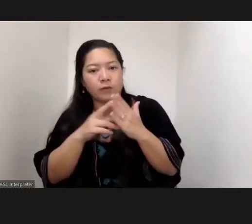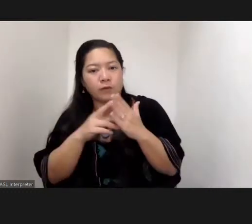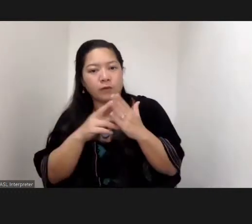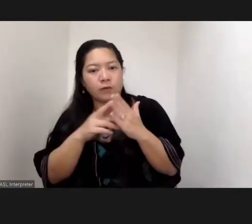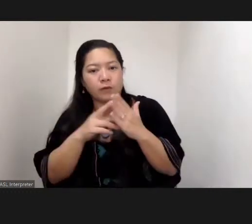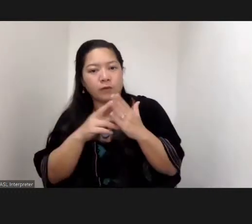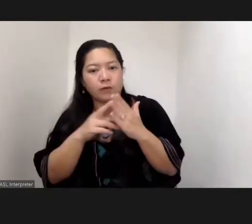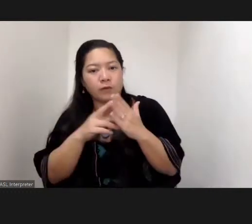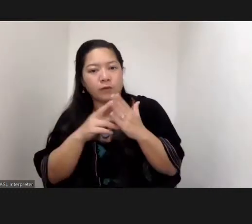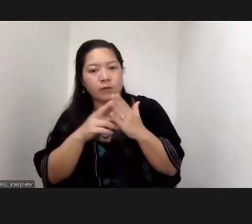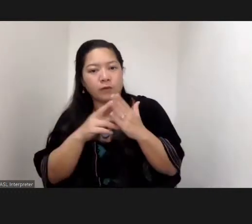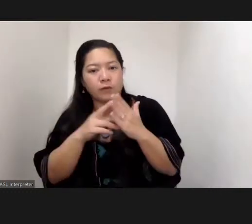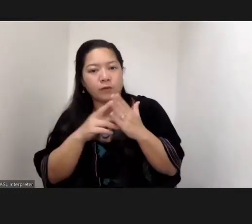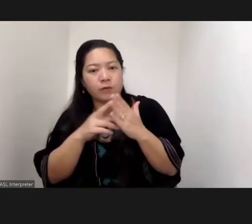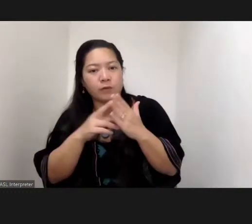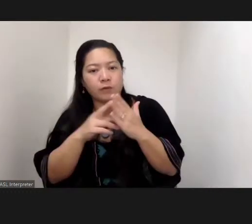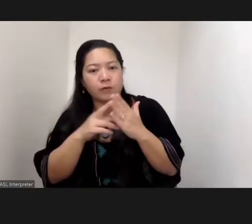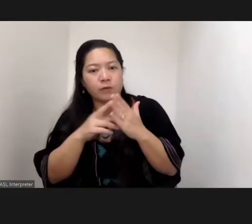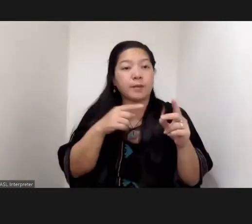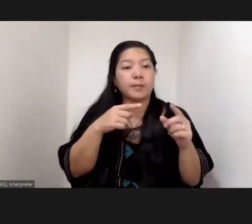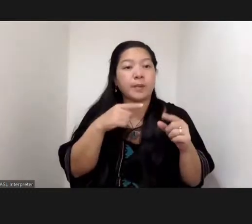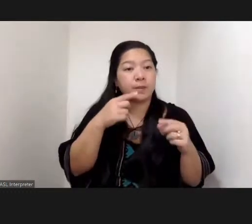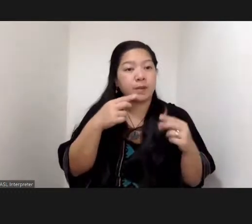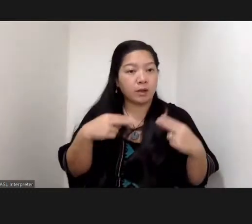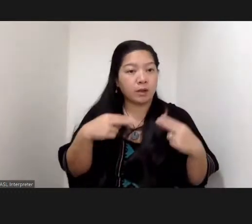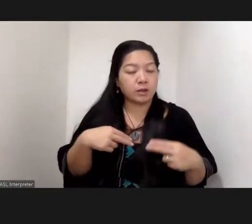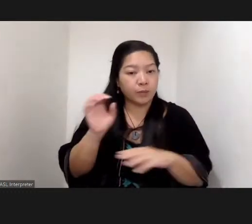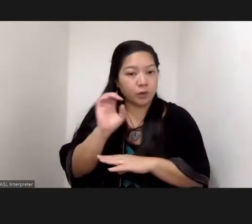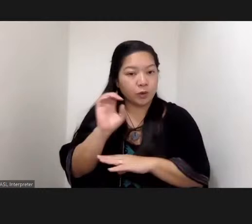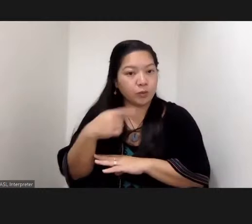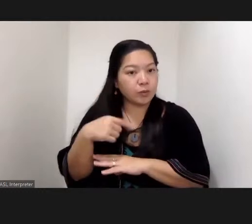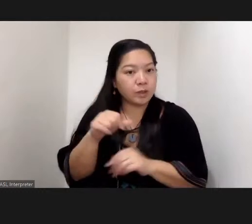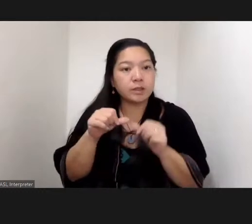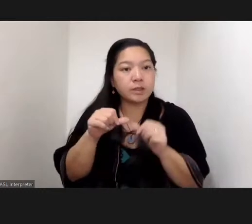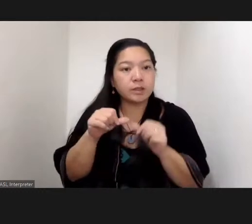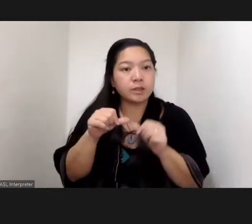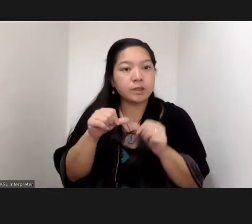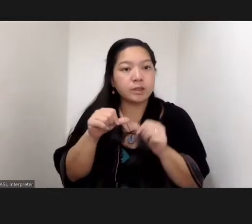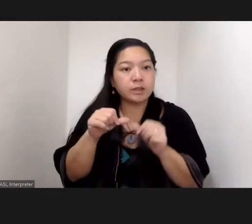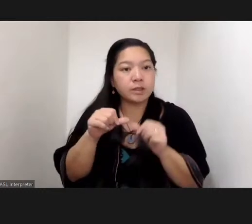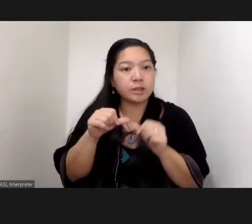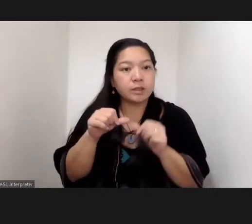You've seen it. We've been in a public health emergency and we've slowly lifted restrictions.